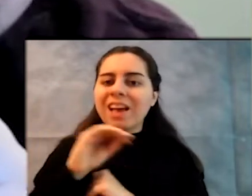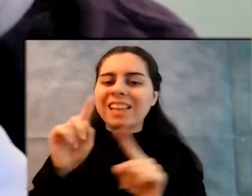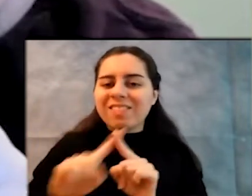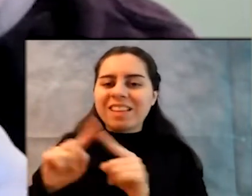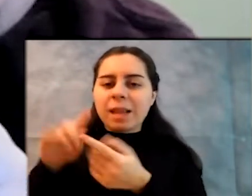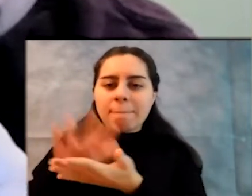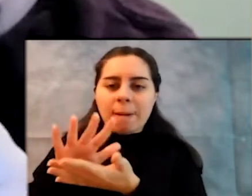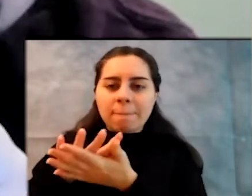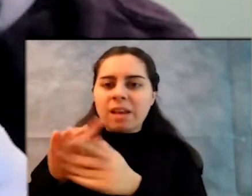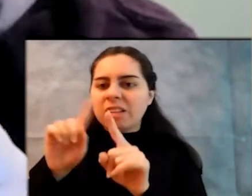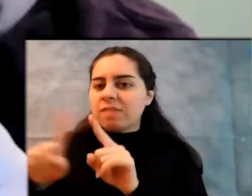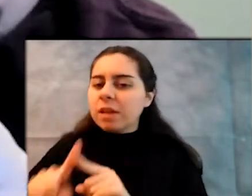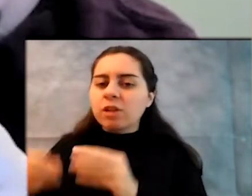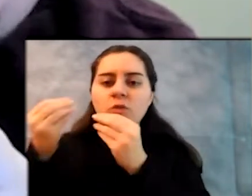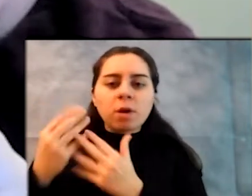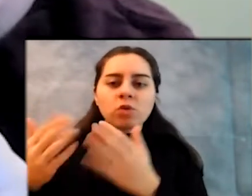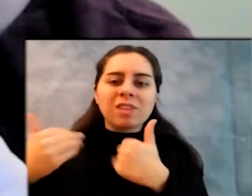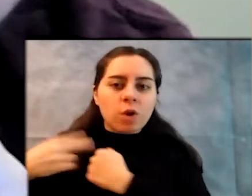created.